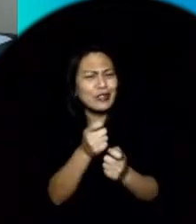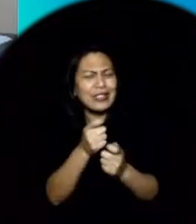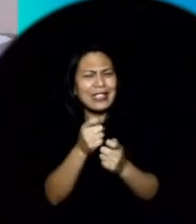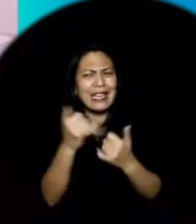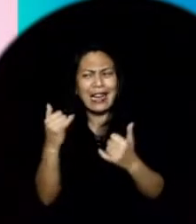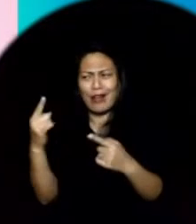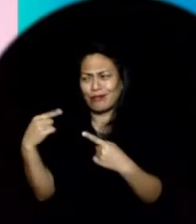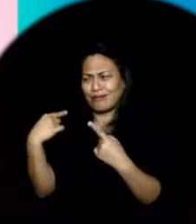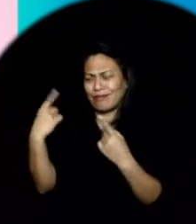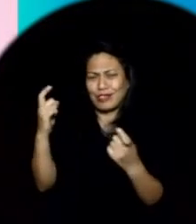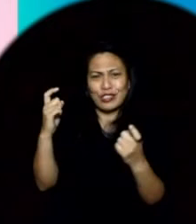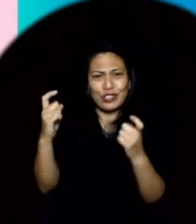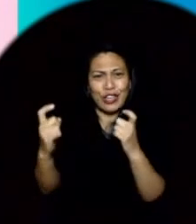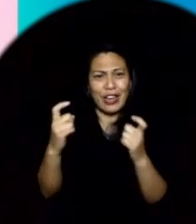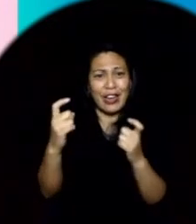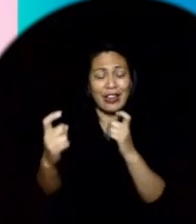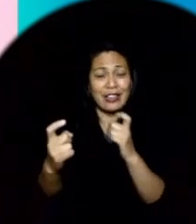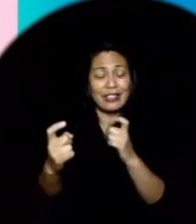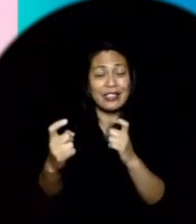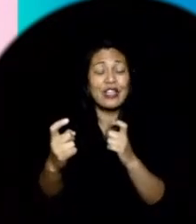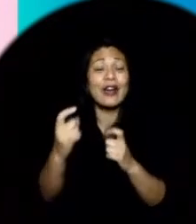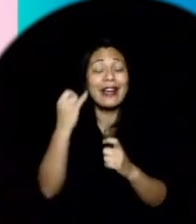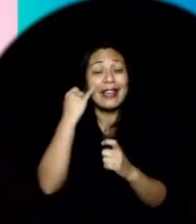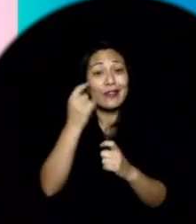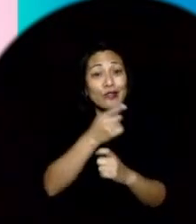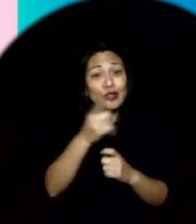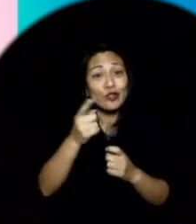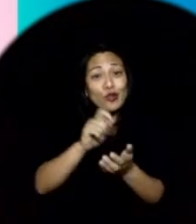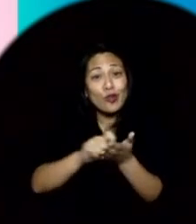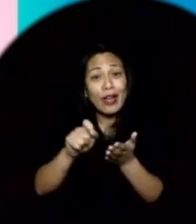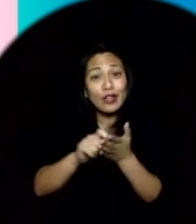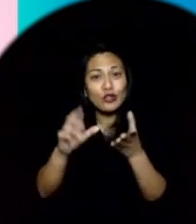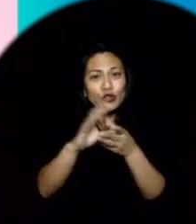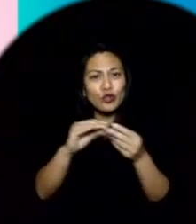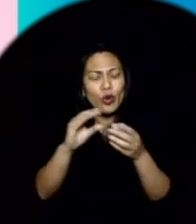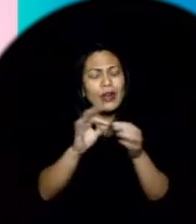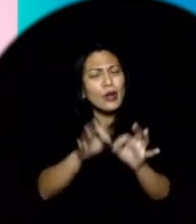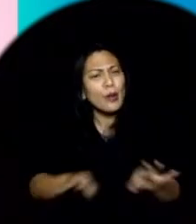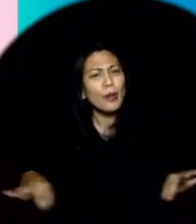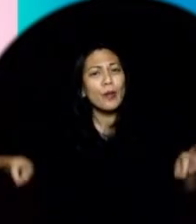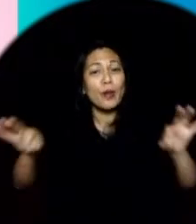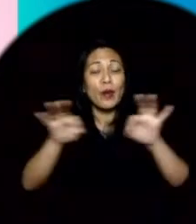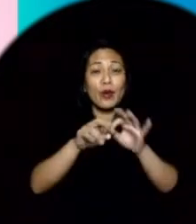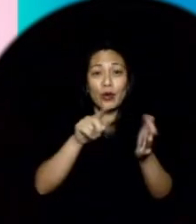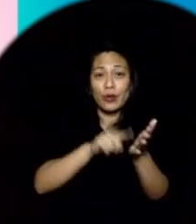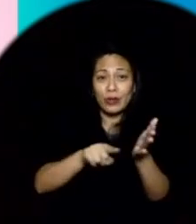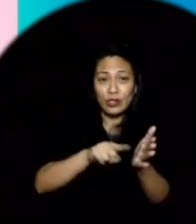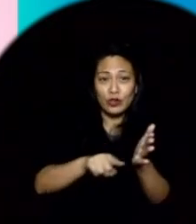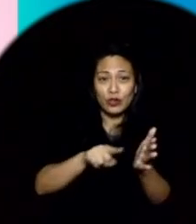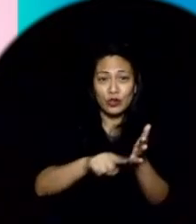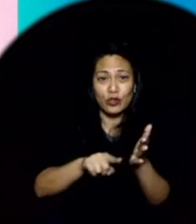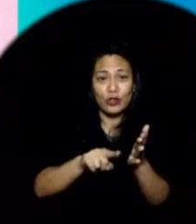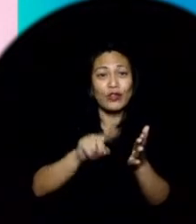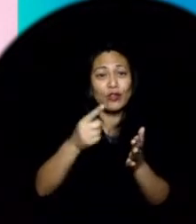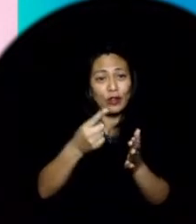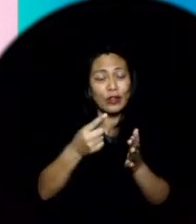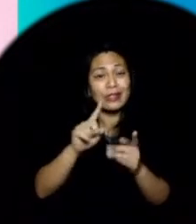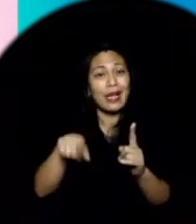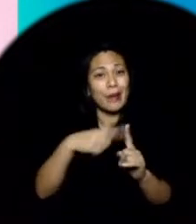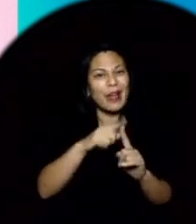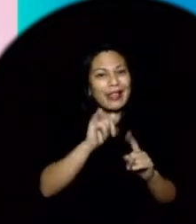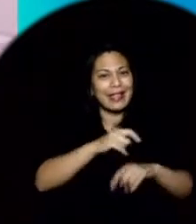changed. Research is important when you do settings for historical fiction.